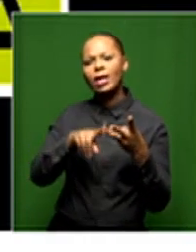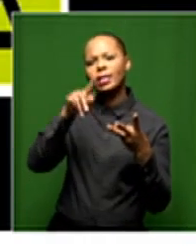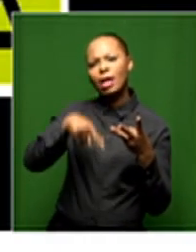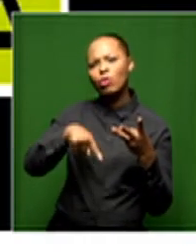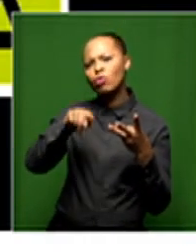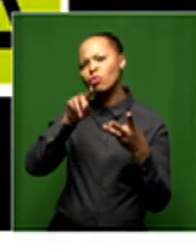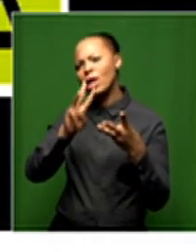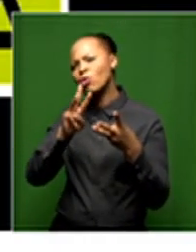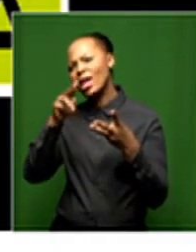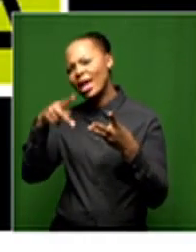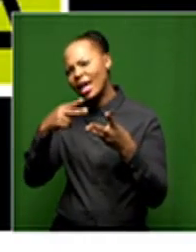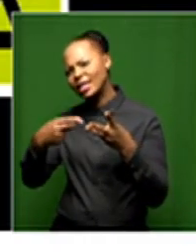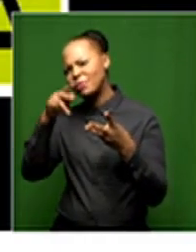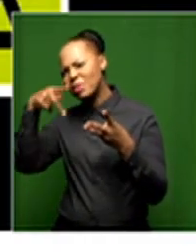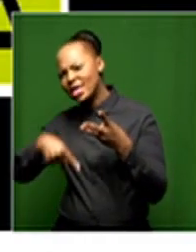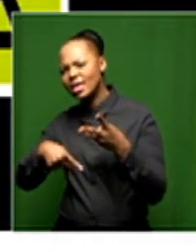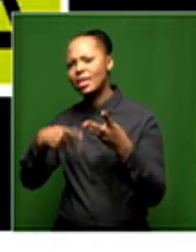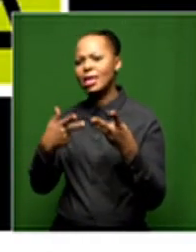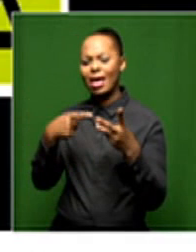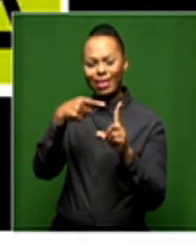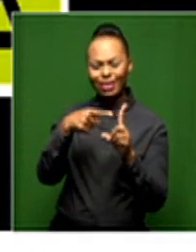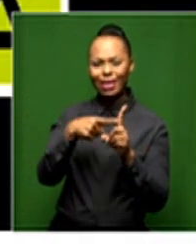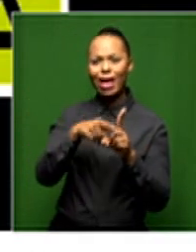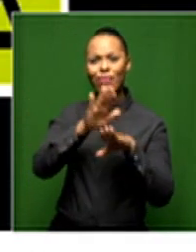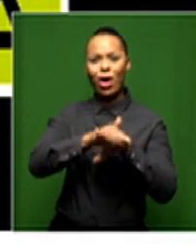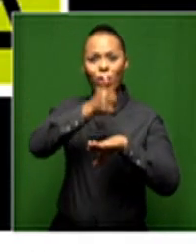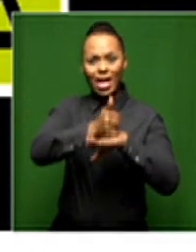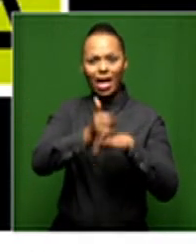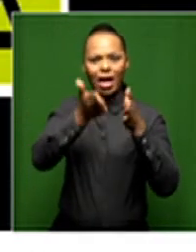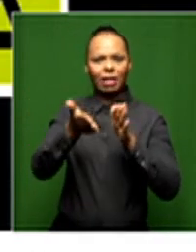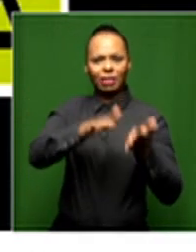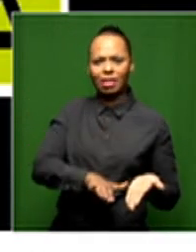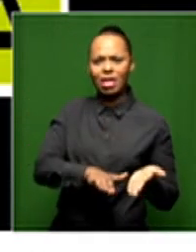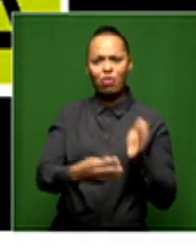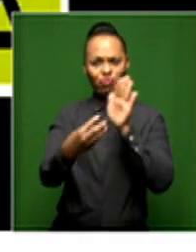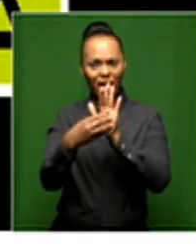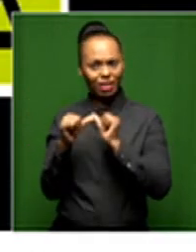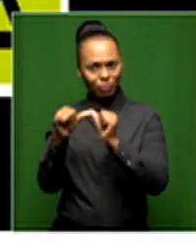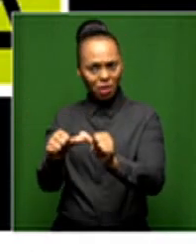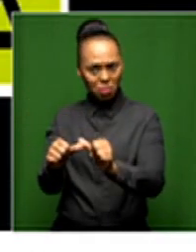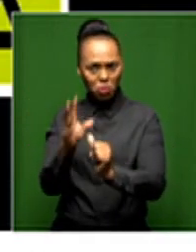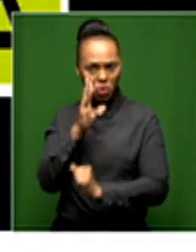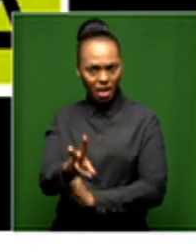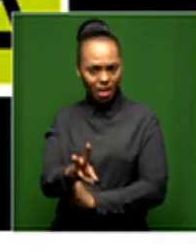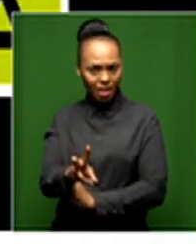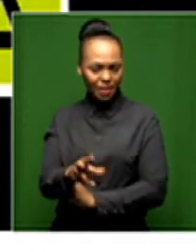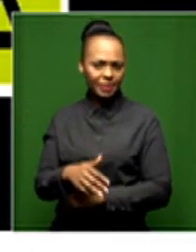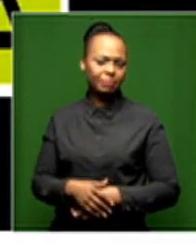the founder or the co-founder is gone, where do you see this brand going?